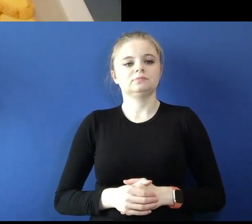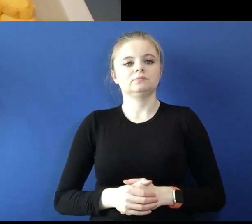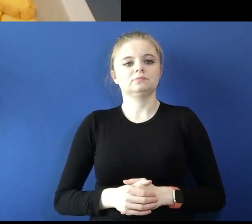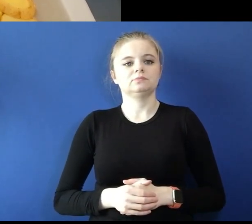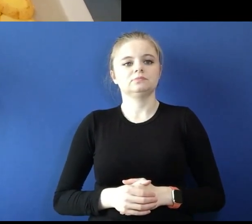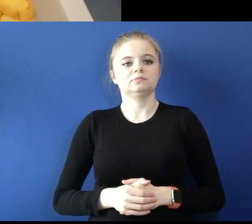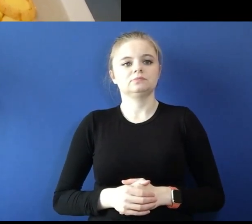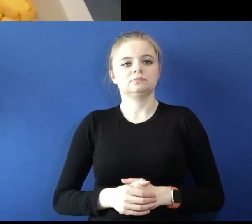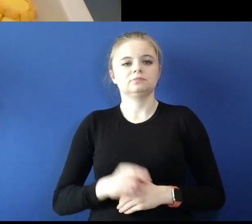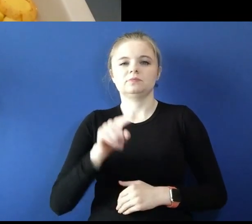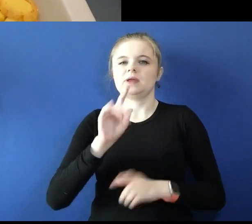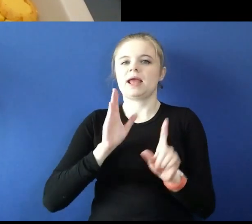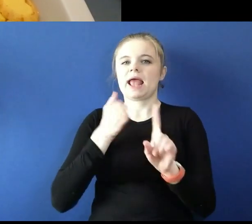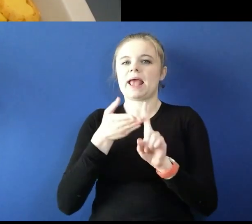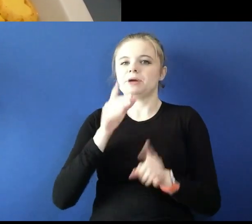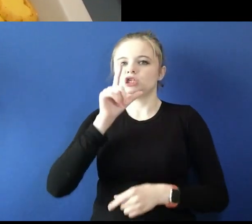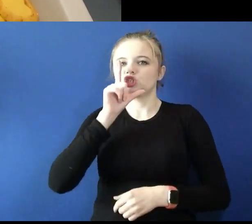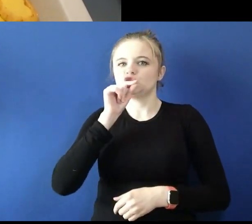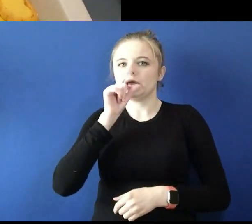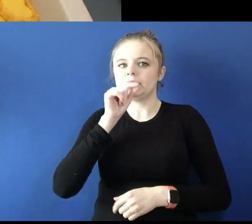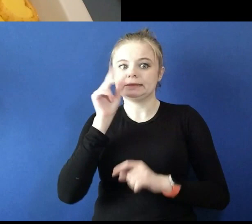Because I really don't want to see the chicken